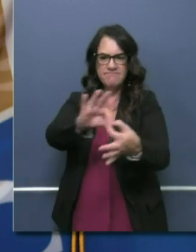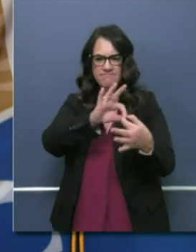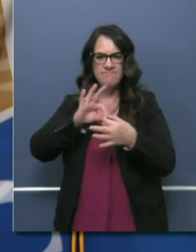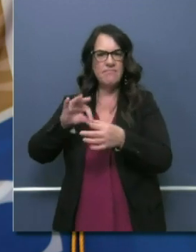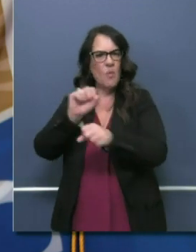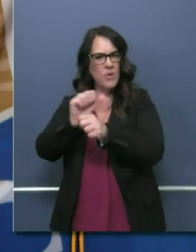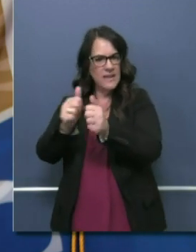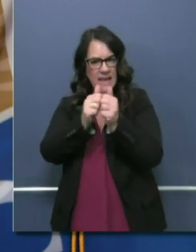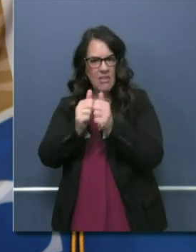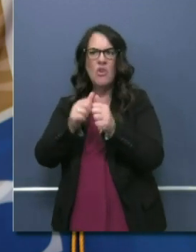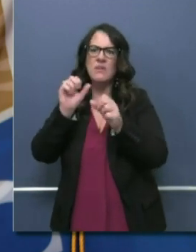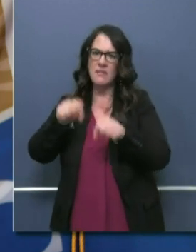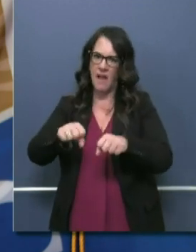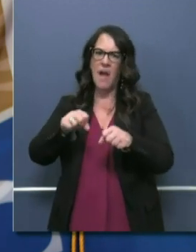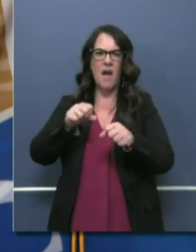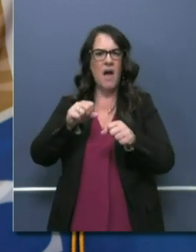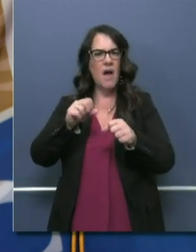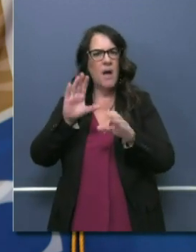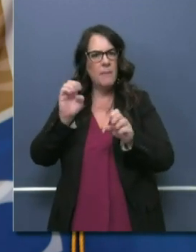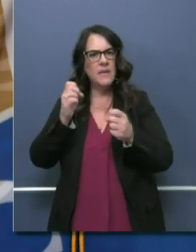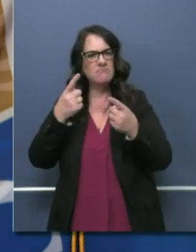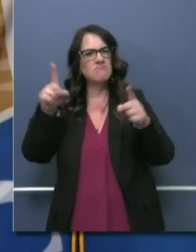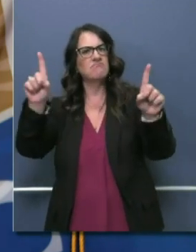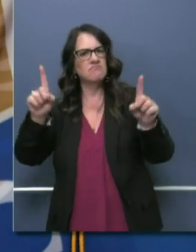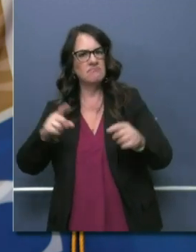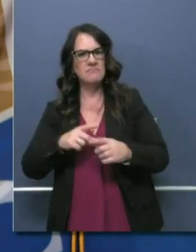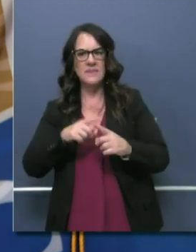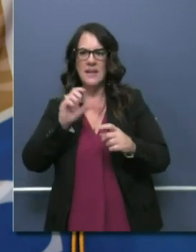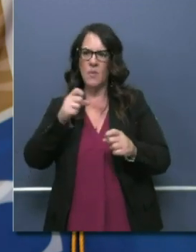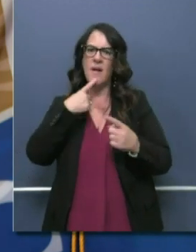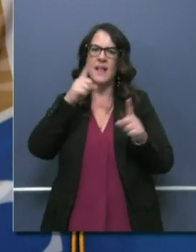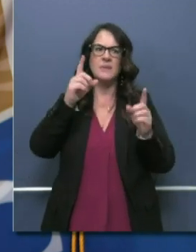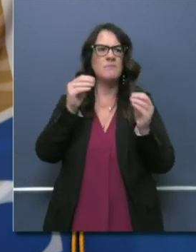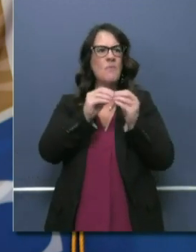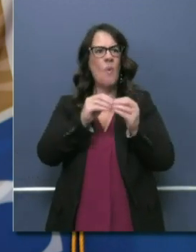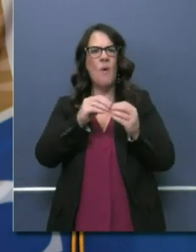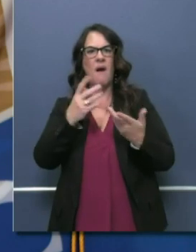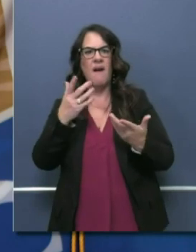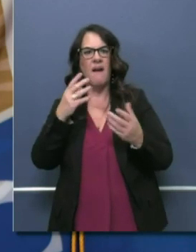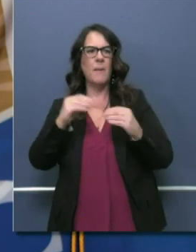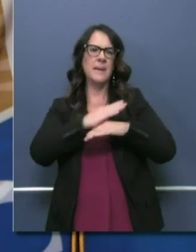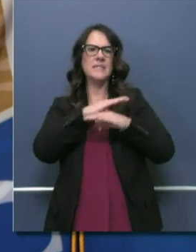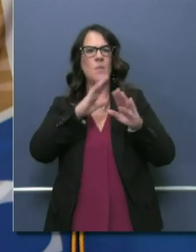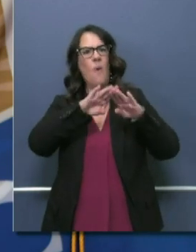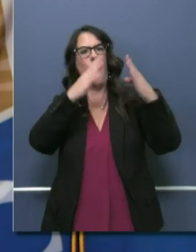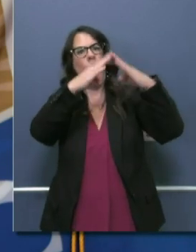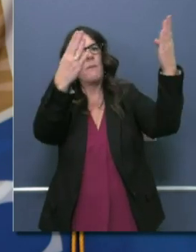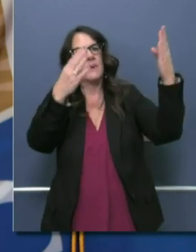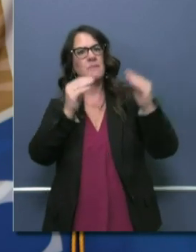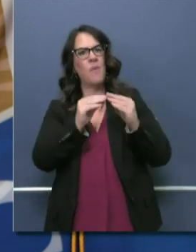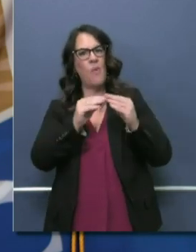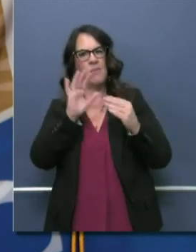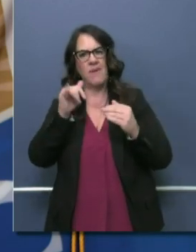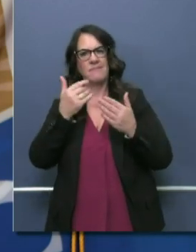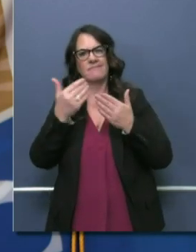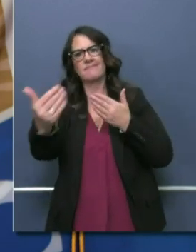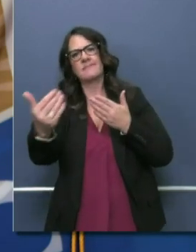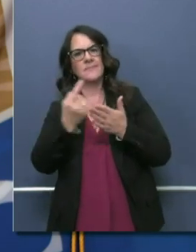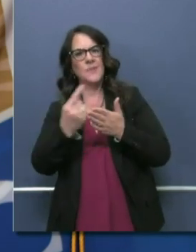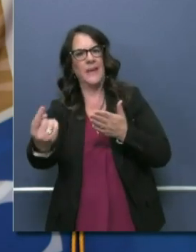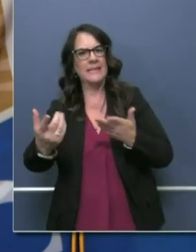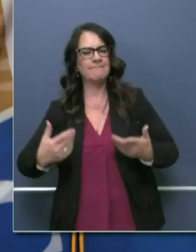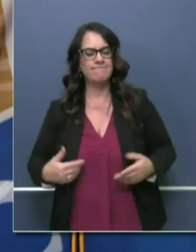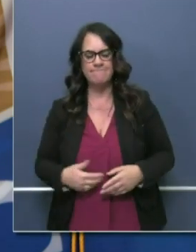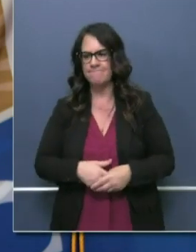and we hope to be making announcements on all those other beaches in hours, days, certainly we hope by the end of the week. As it relates